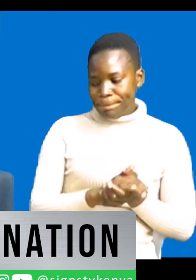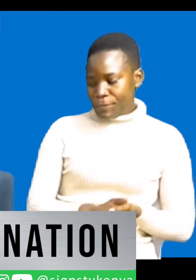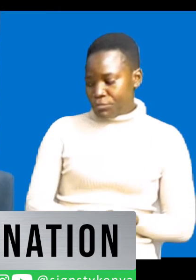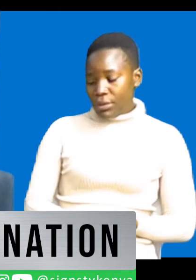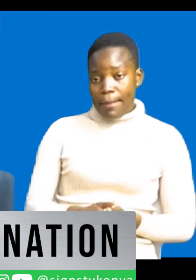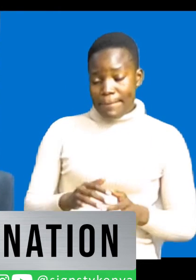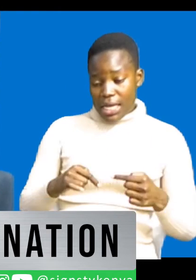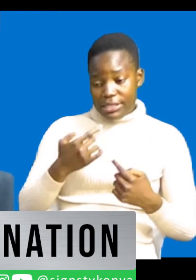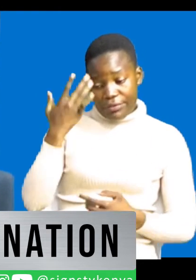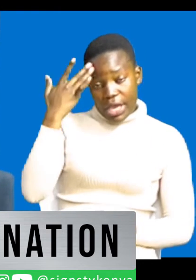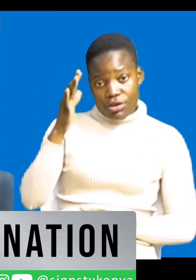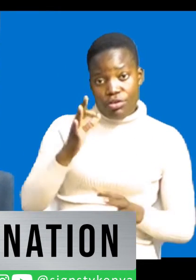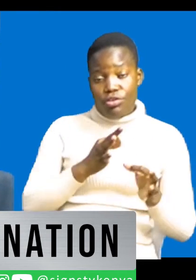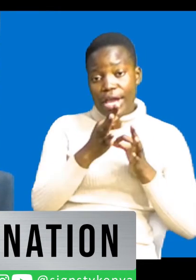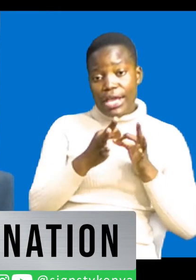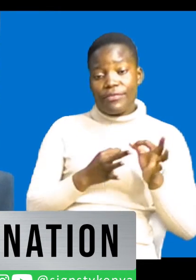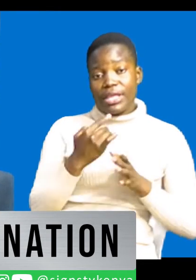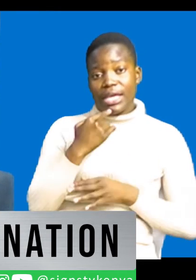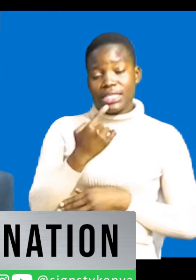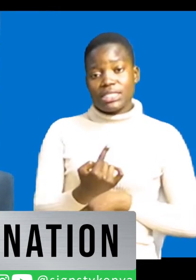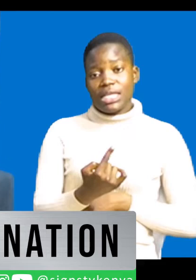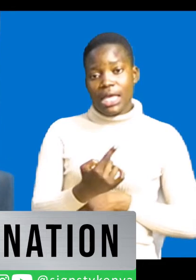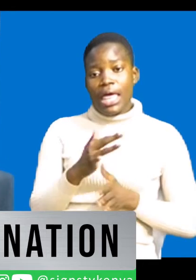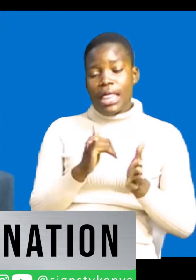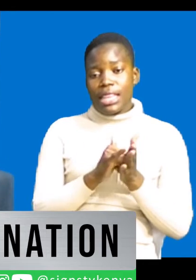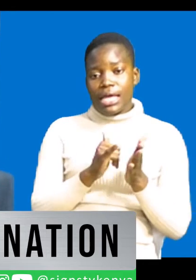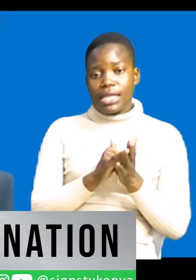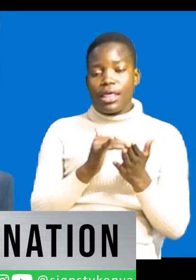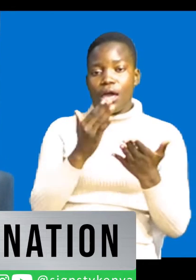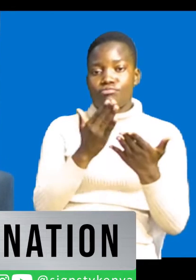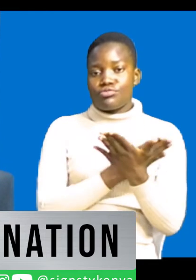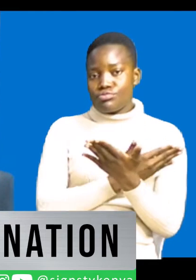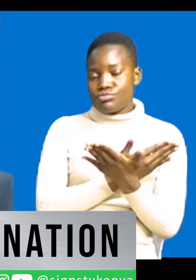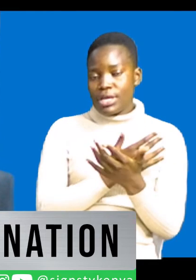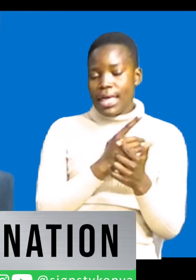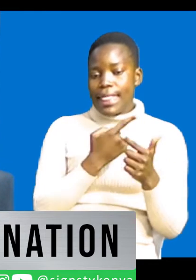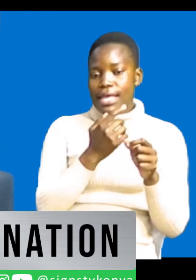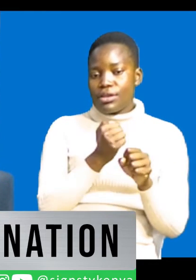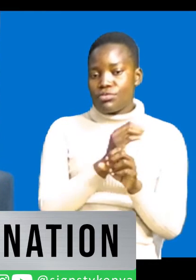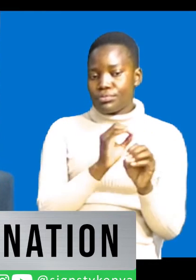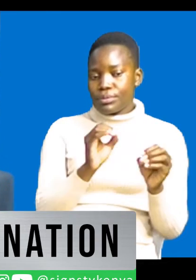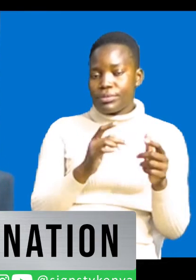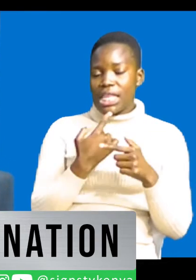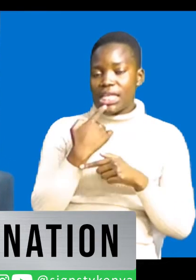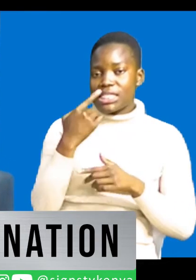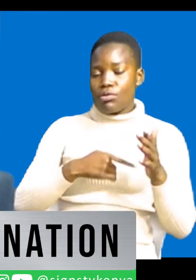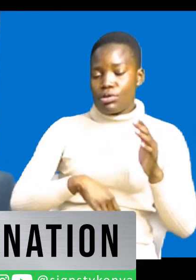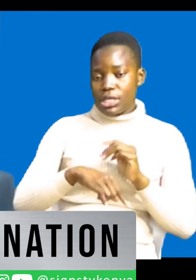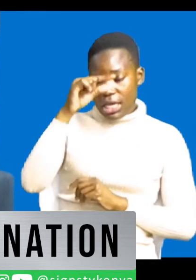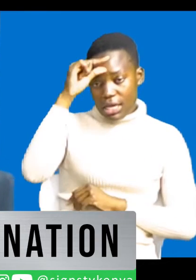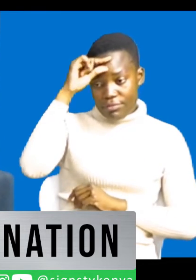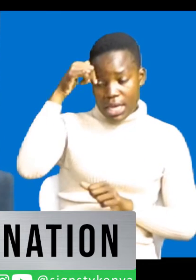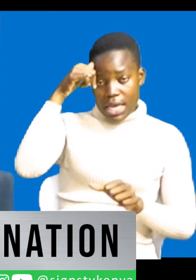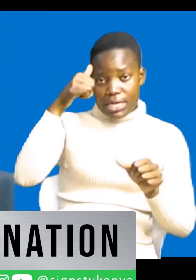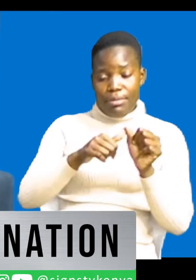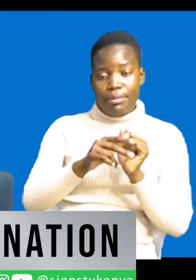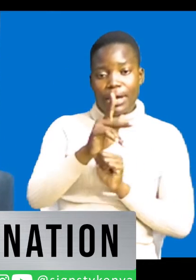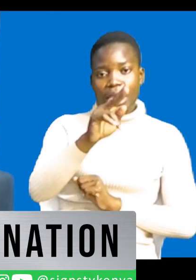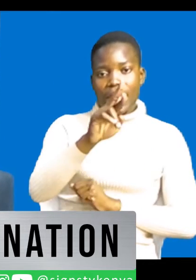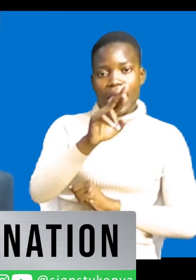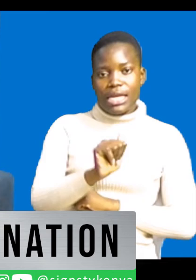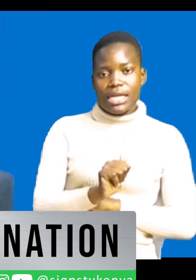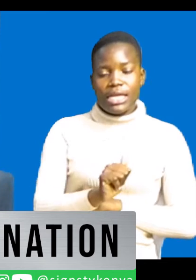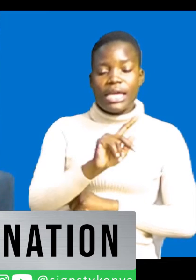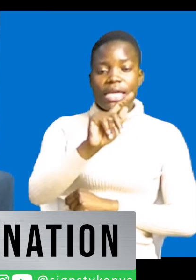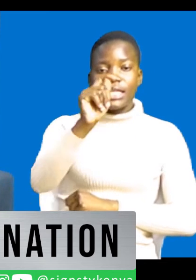know if they're saying they're doing a waiver, then they're not doing. Then they tell you that the government, remember KRA is